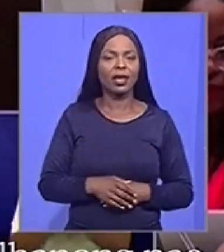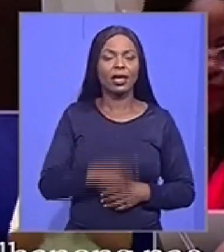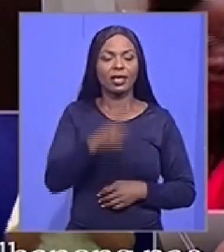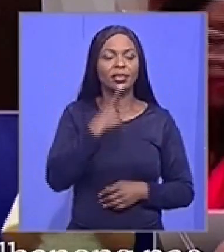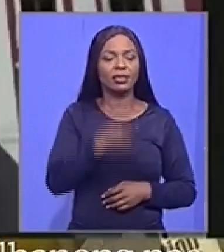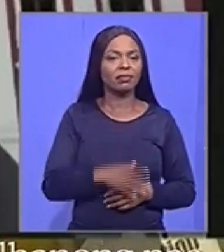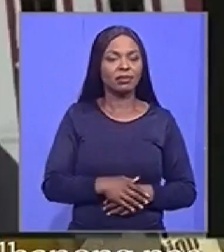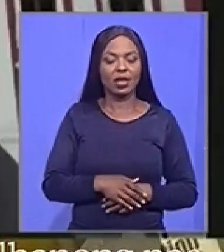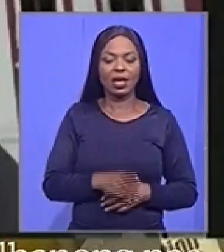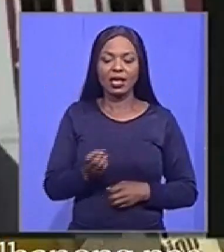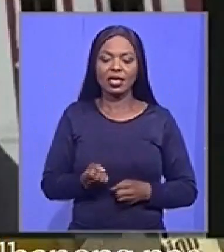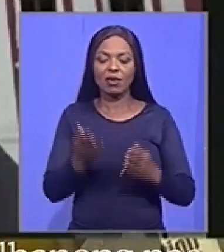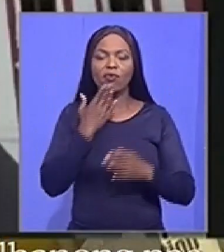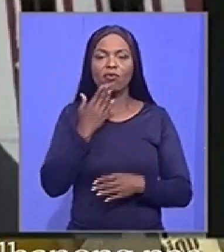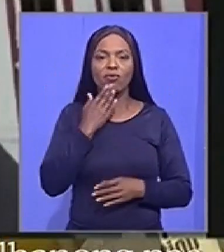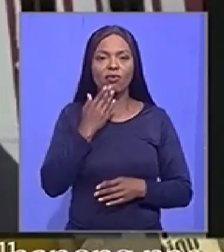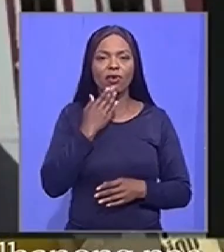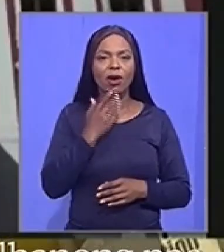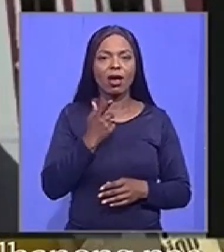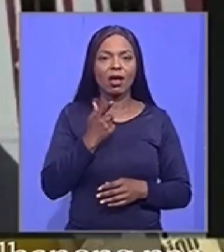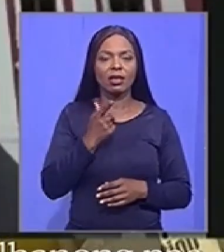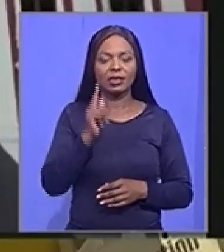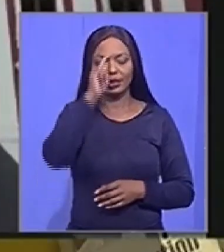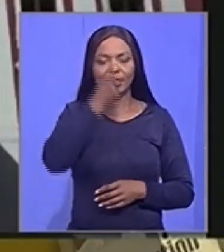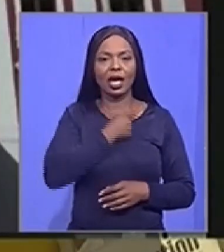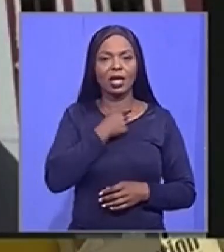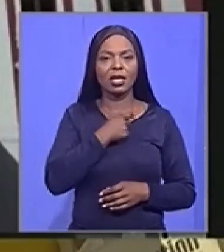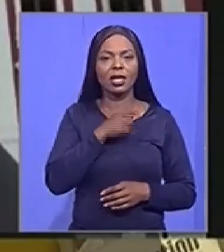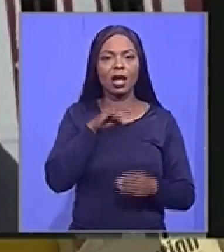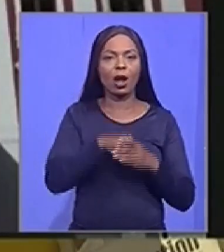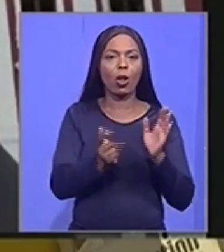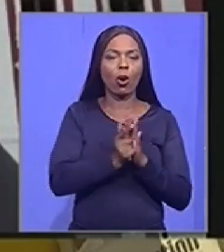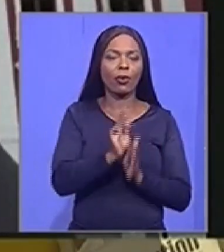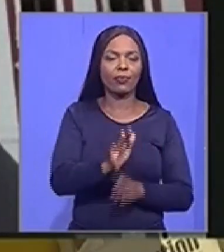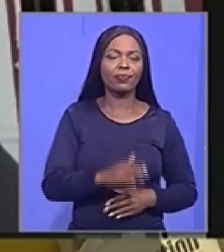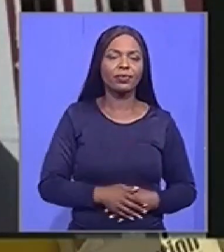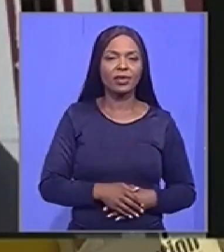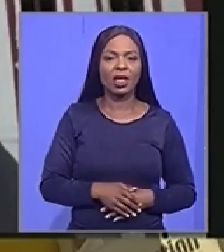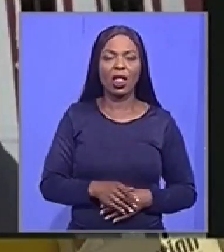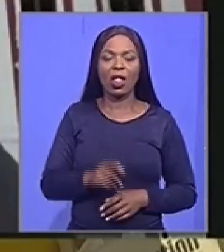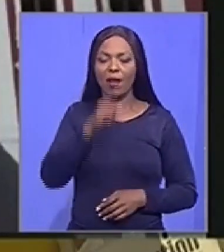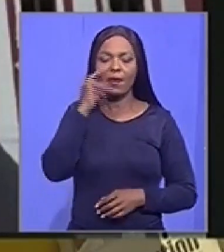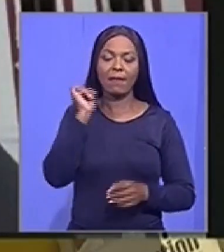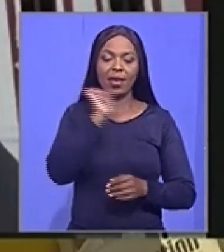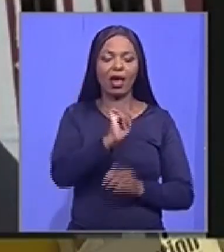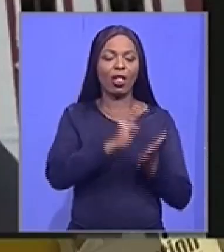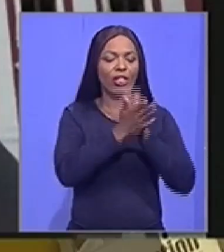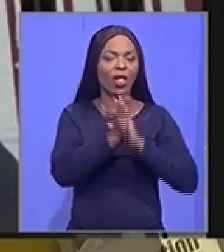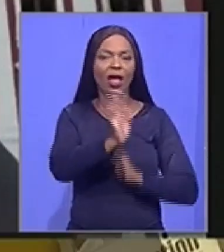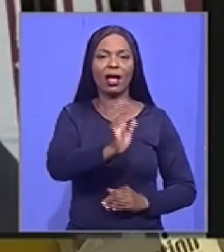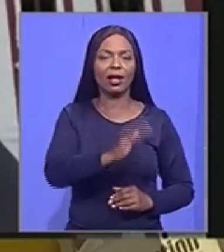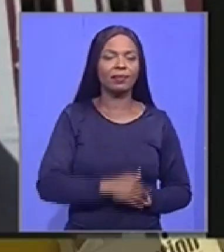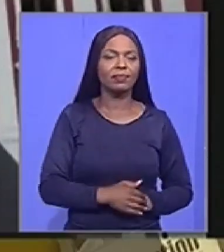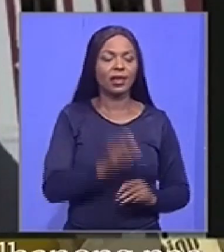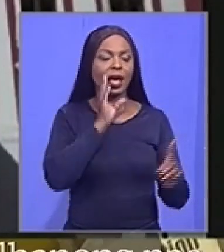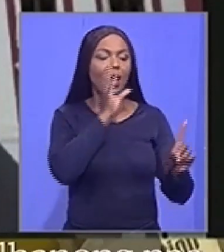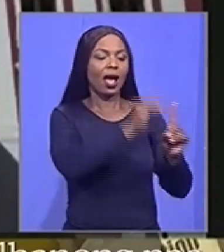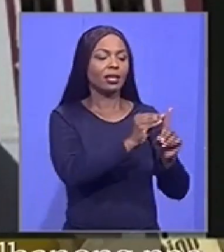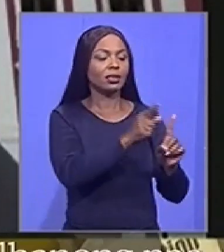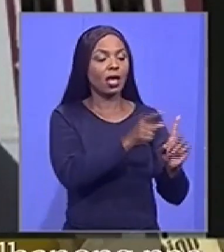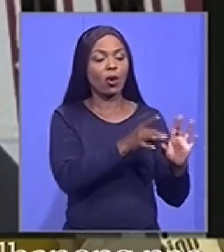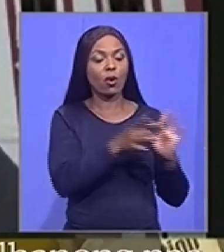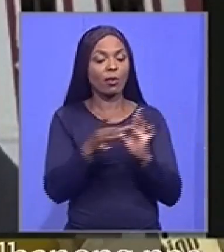gagwe. I'm not leveling accusations against him. I'm not besmirching his name. I'm asking him, based on his